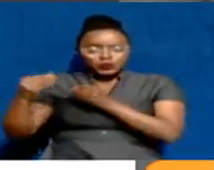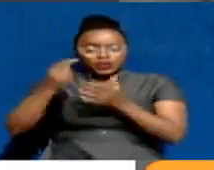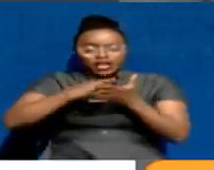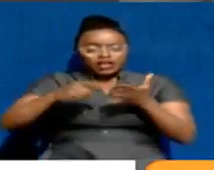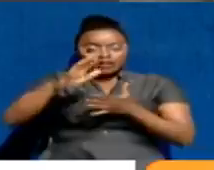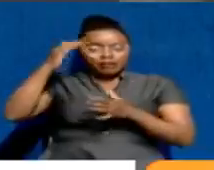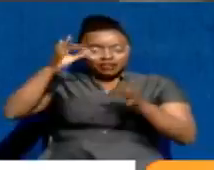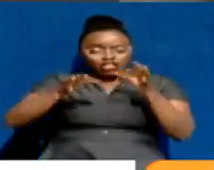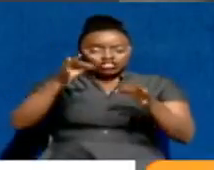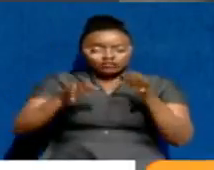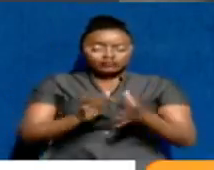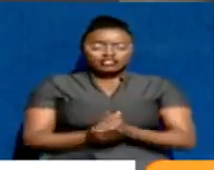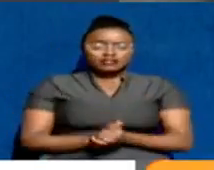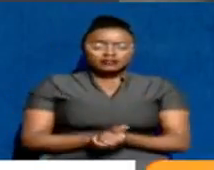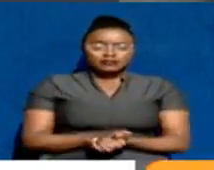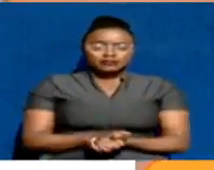their judgment.